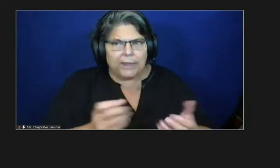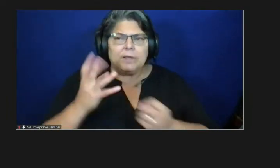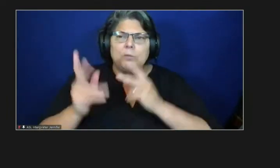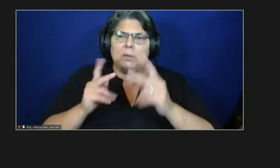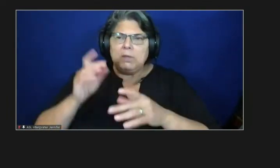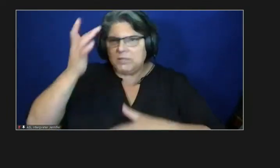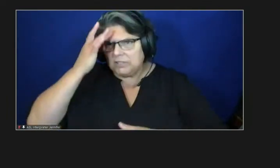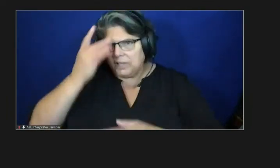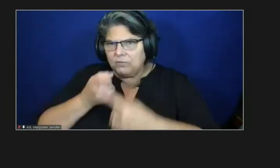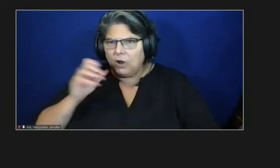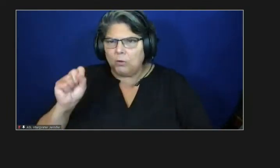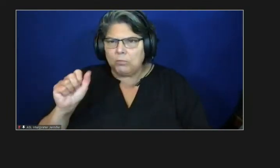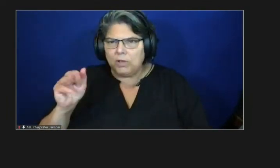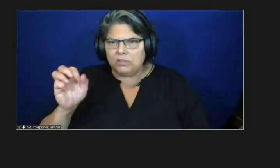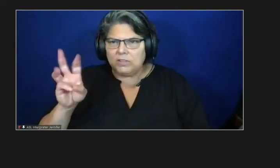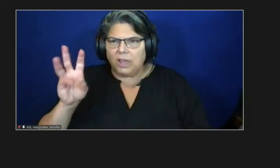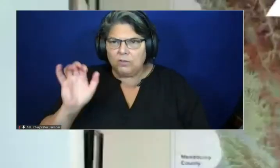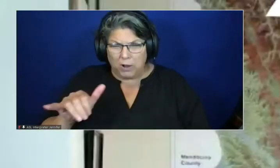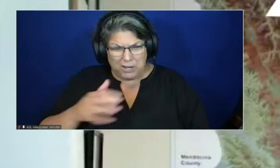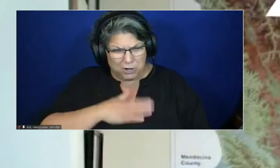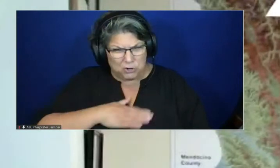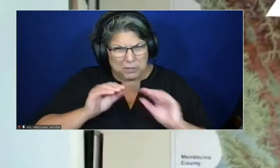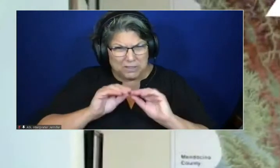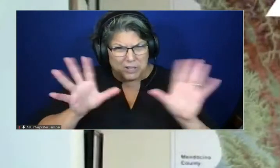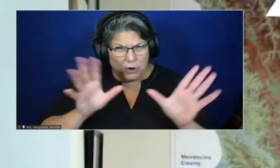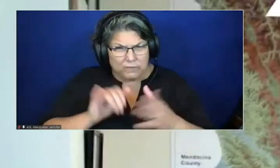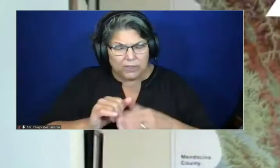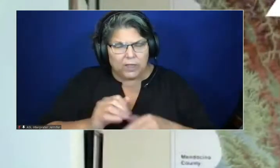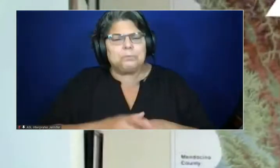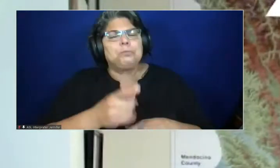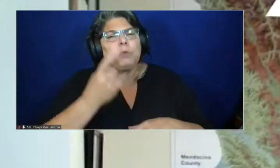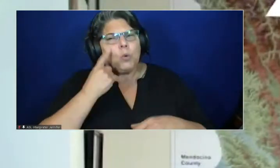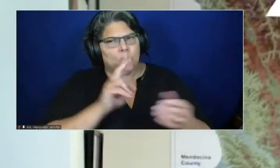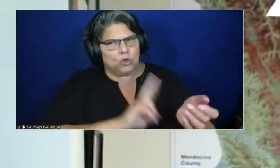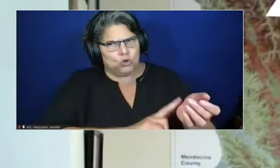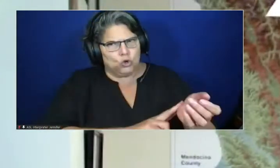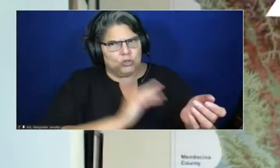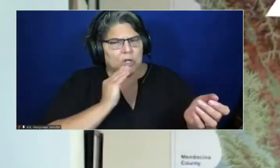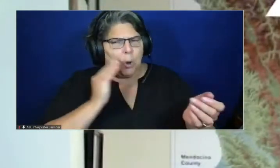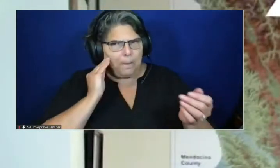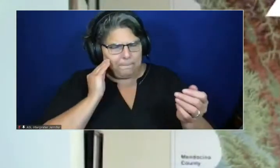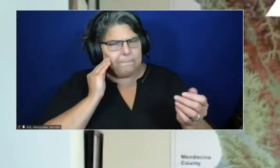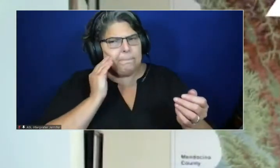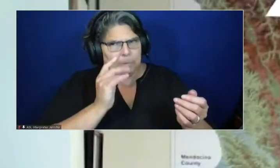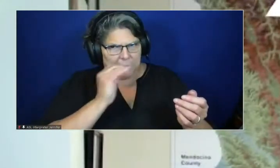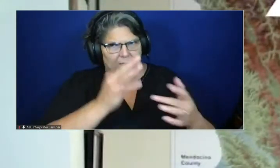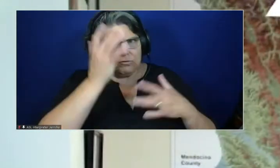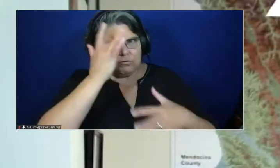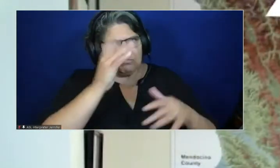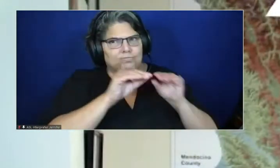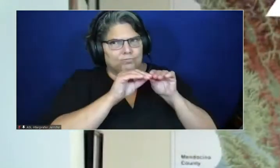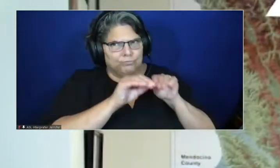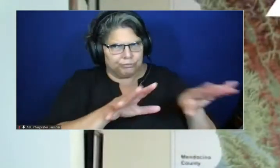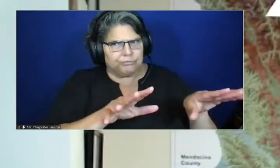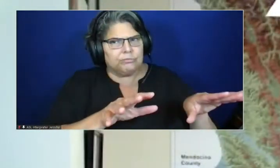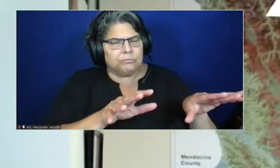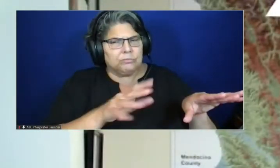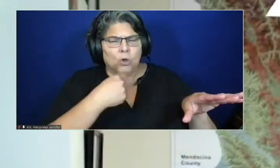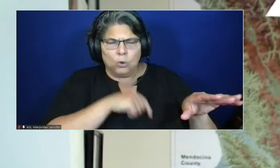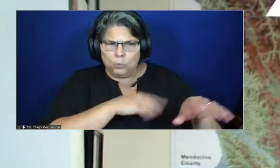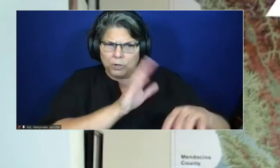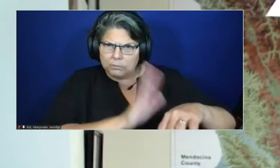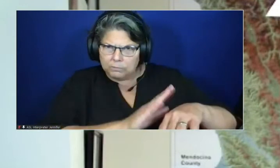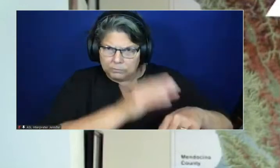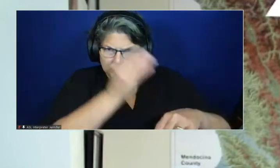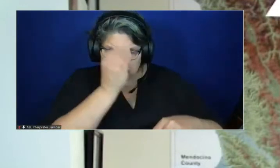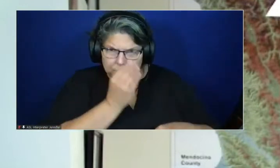should be aware of? Can you just clarify that part? So when the nursing home, for example, has an outbreak, we notify them and